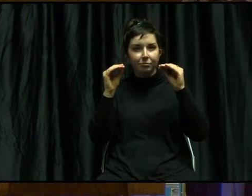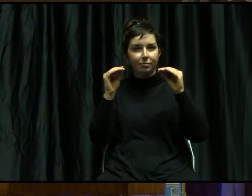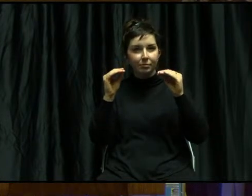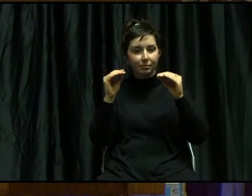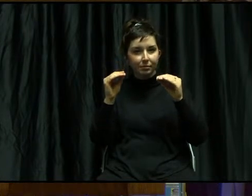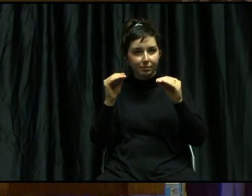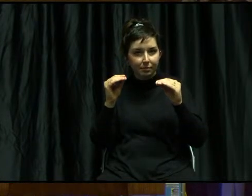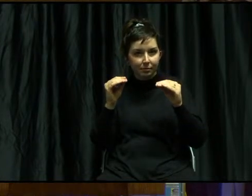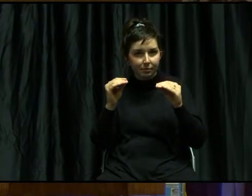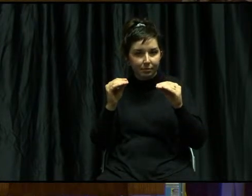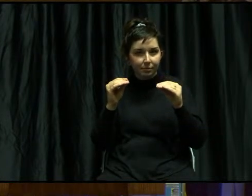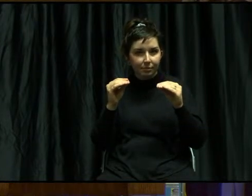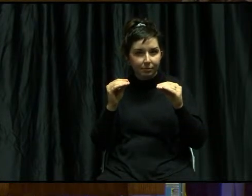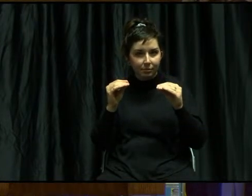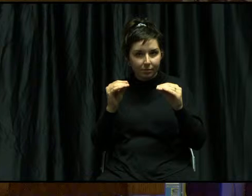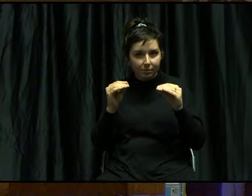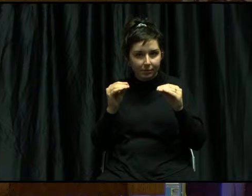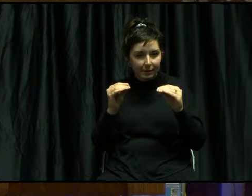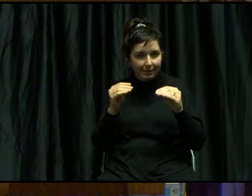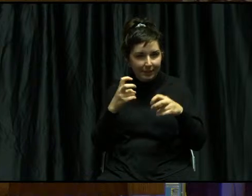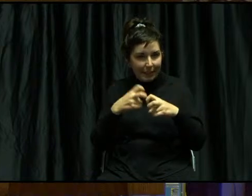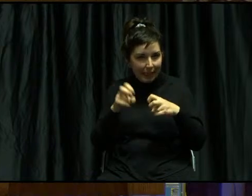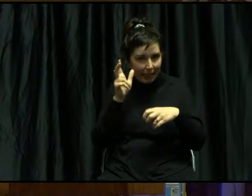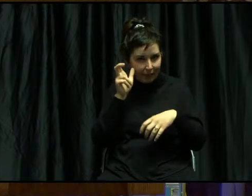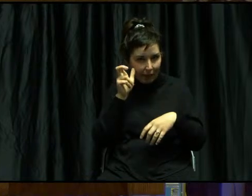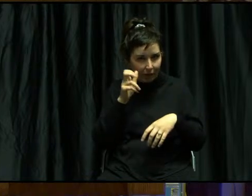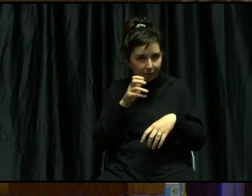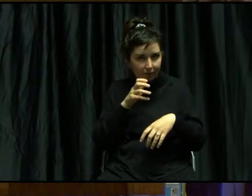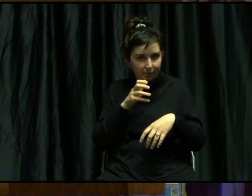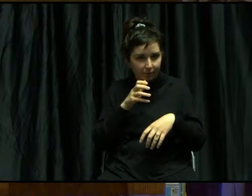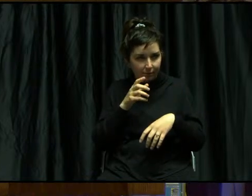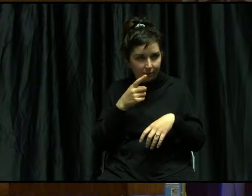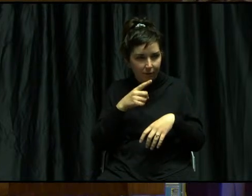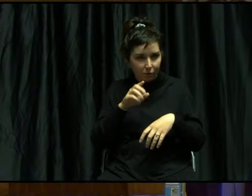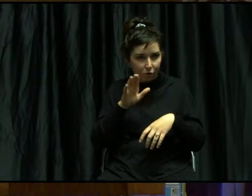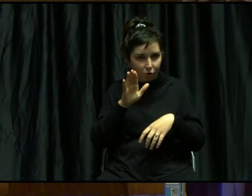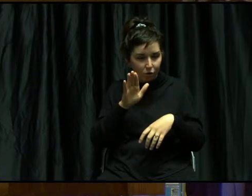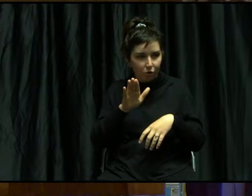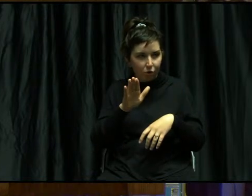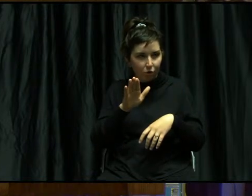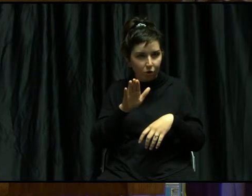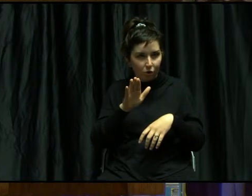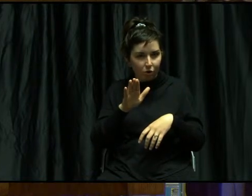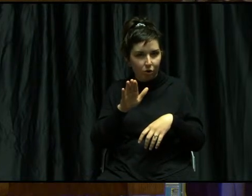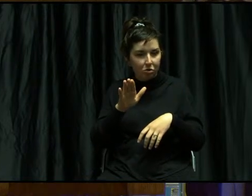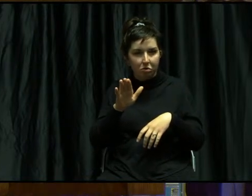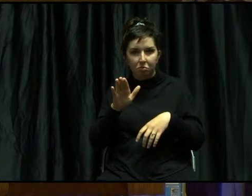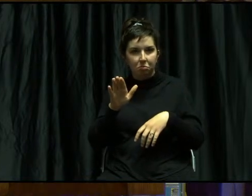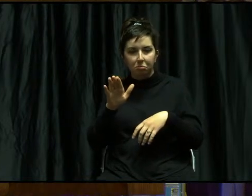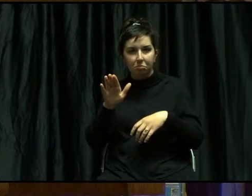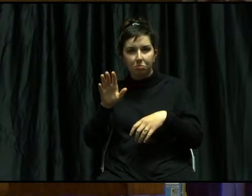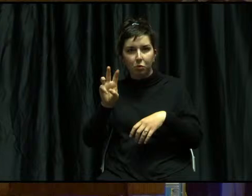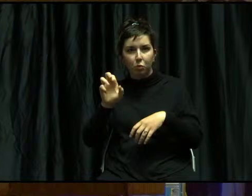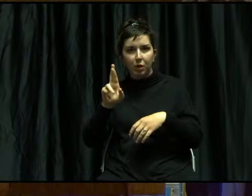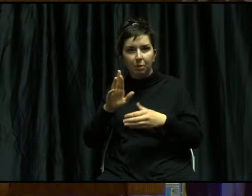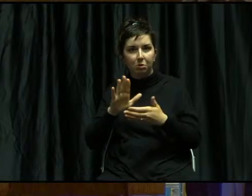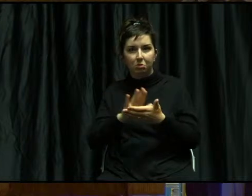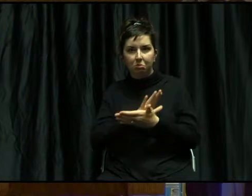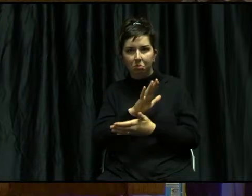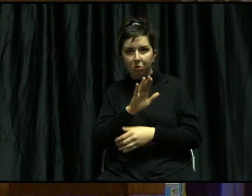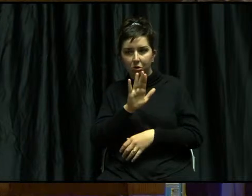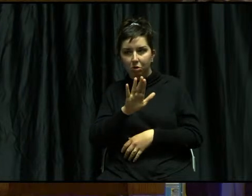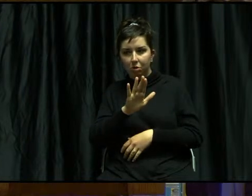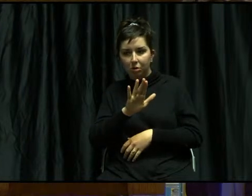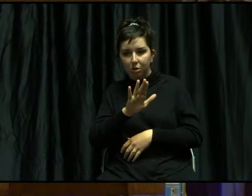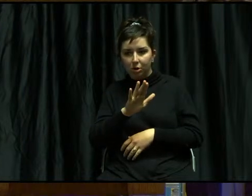she demonstrates personally and professionally, for her resolute support of Weber State University and its expansion,